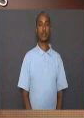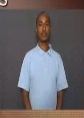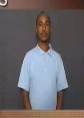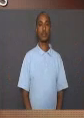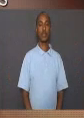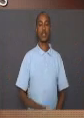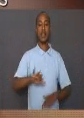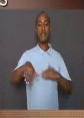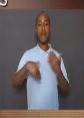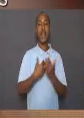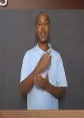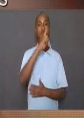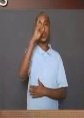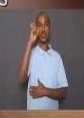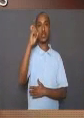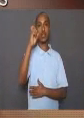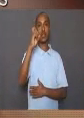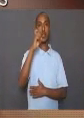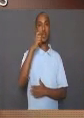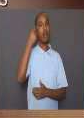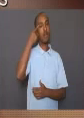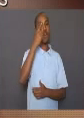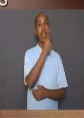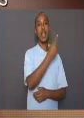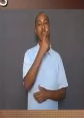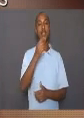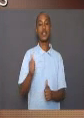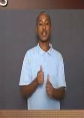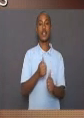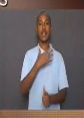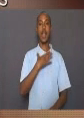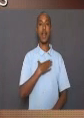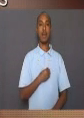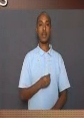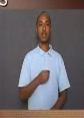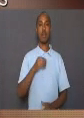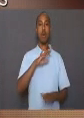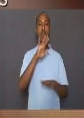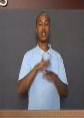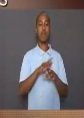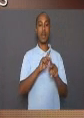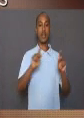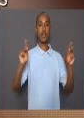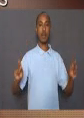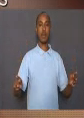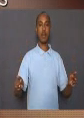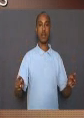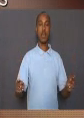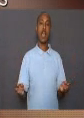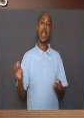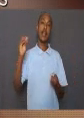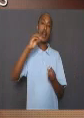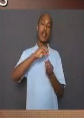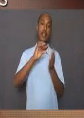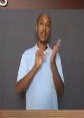For the final question, for each succeeding element on the periodic table, an